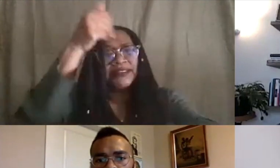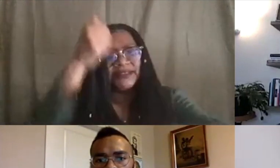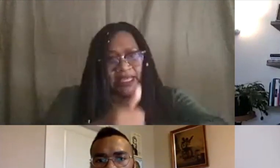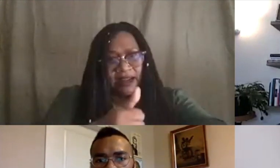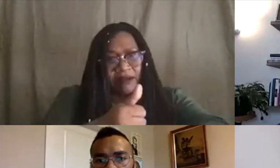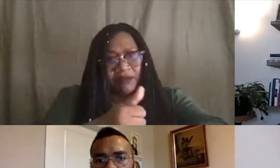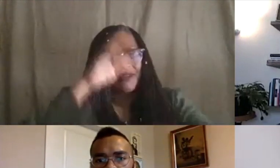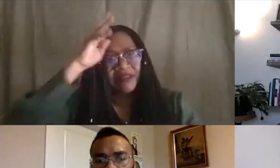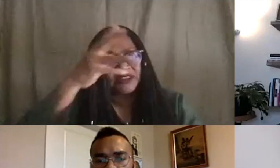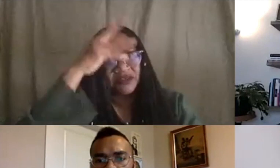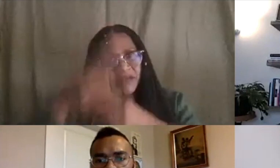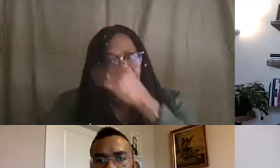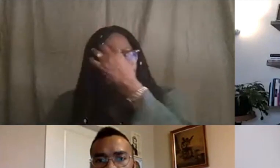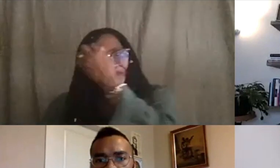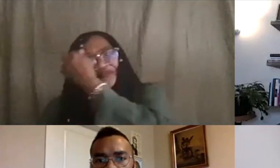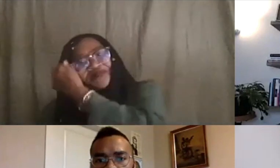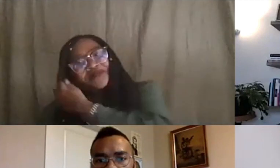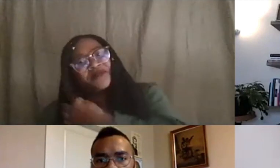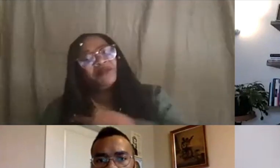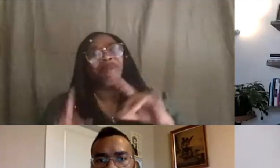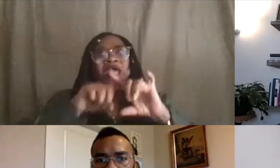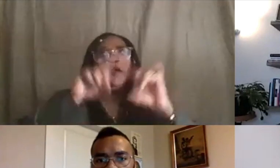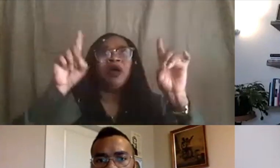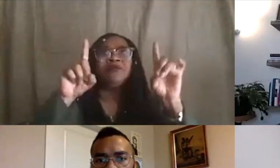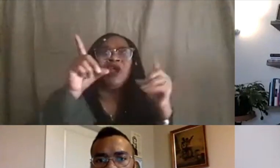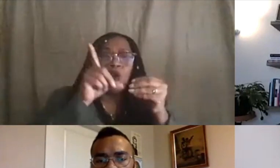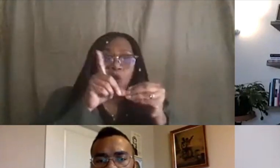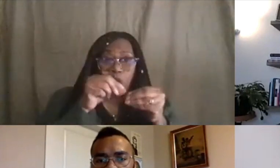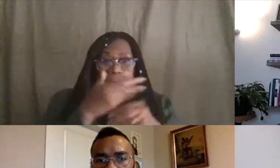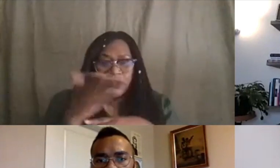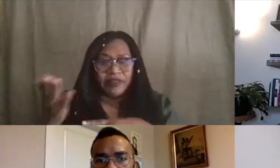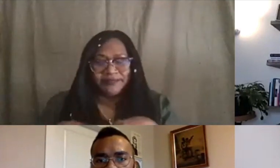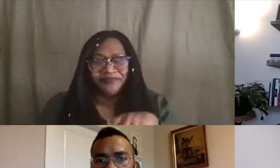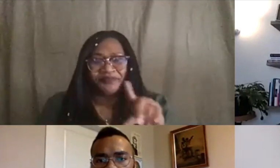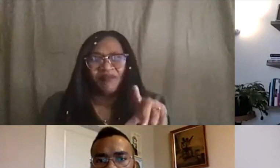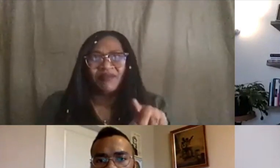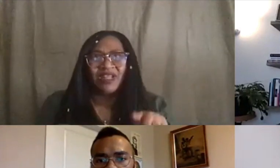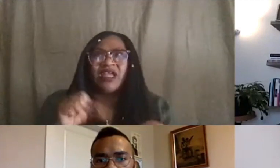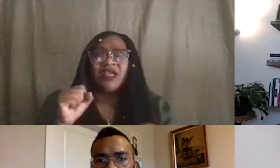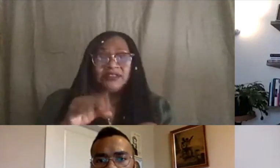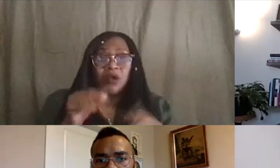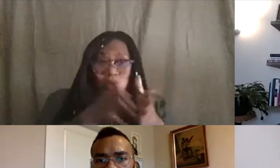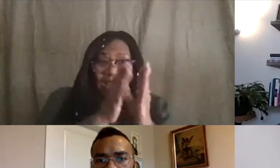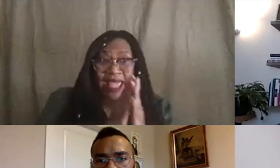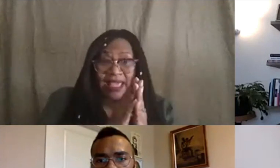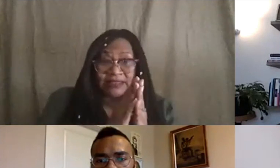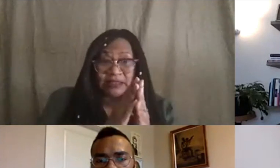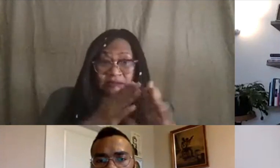So one more thing. And so what I ask my students is